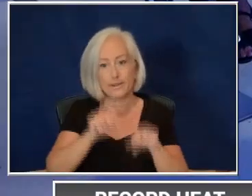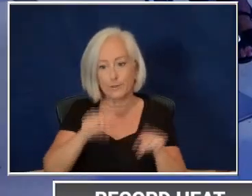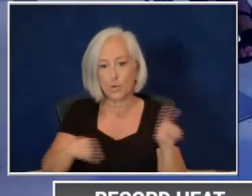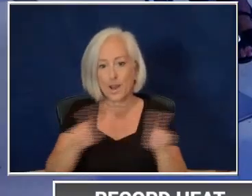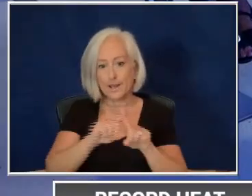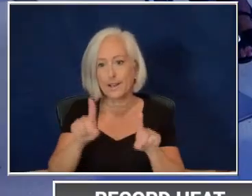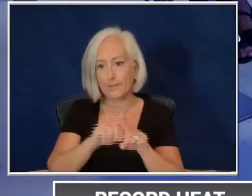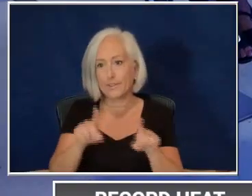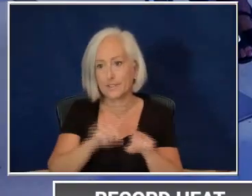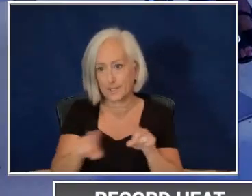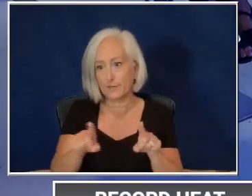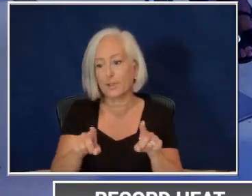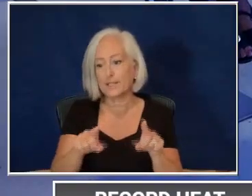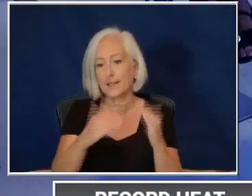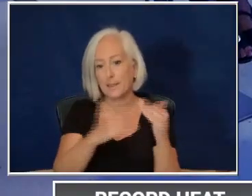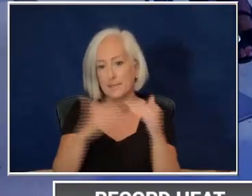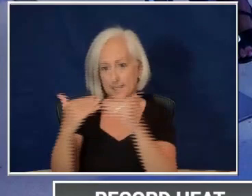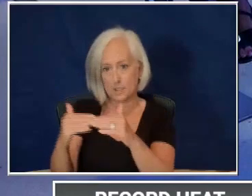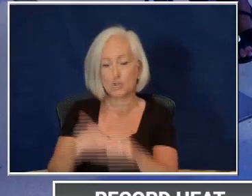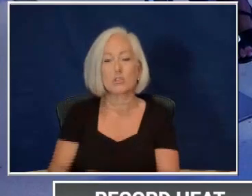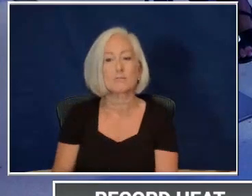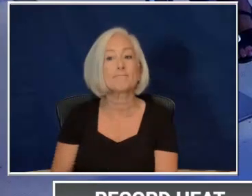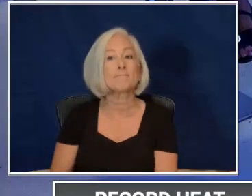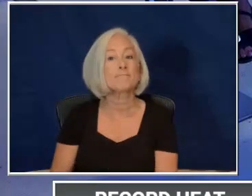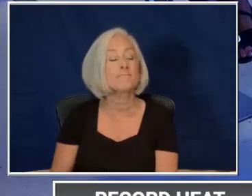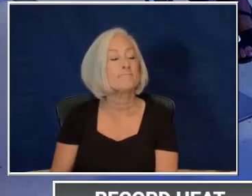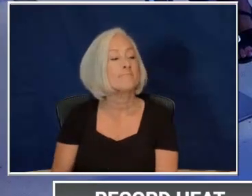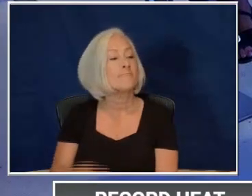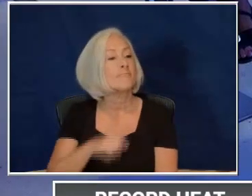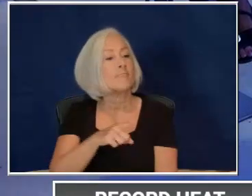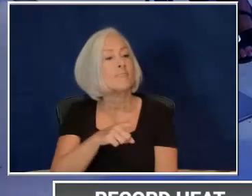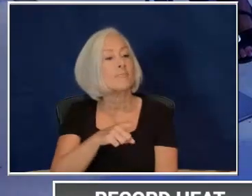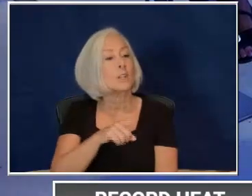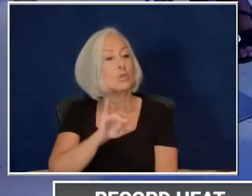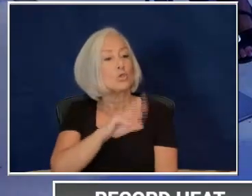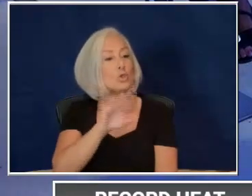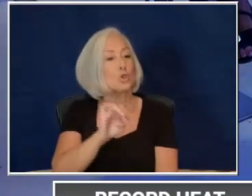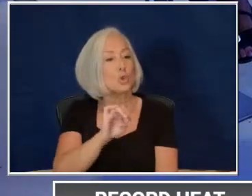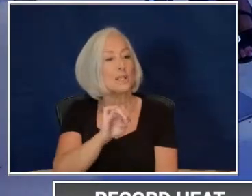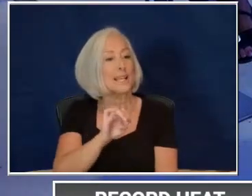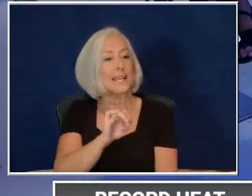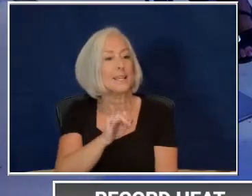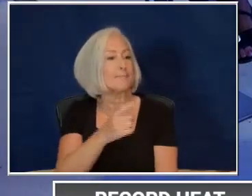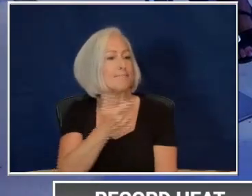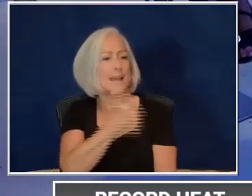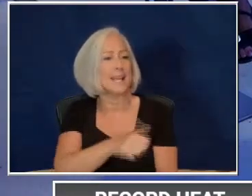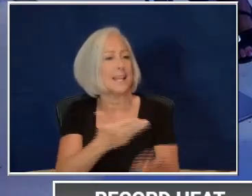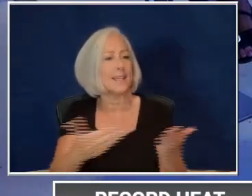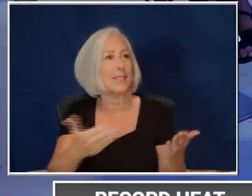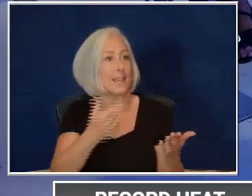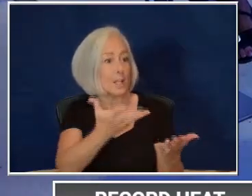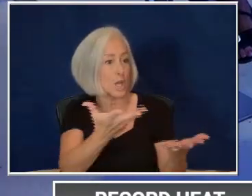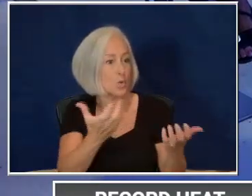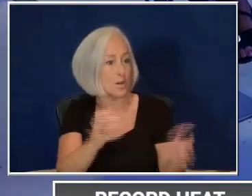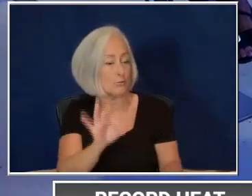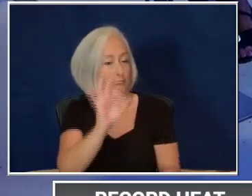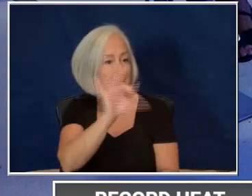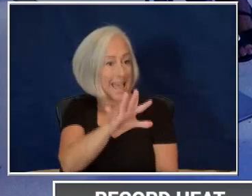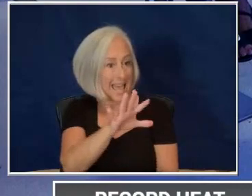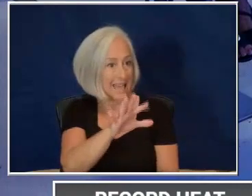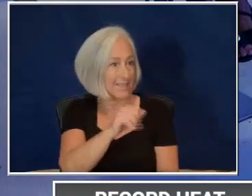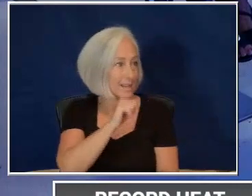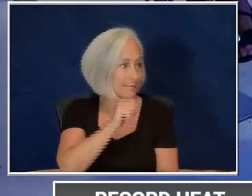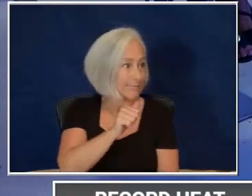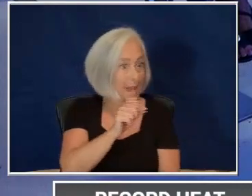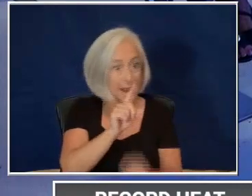today, ladies. I want to get to our final thoughts from our guests. And Julie, let's just start with you. Just kind of anything I didn't ask you or something you'd like our audience to know